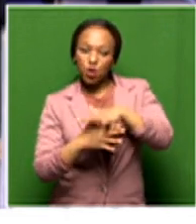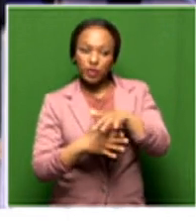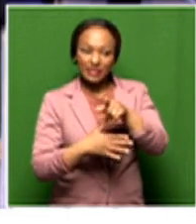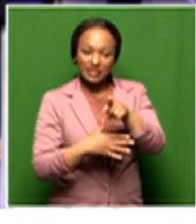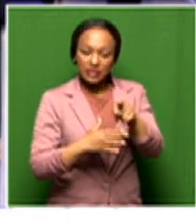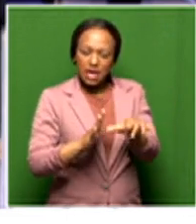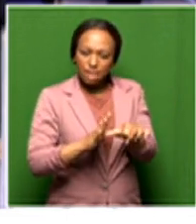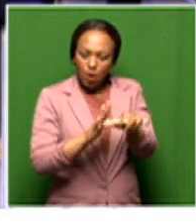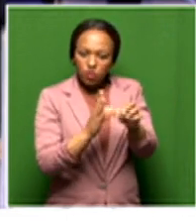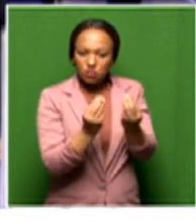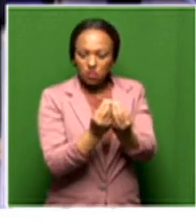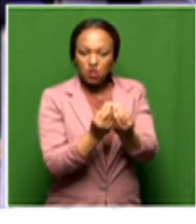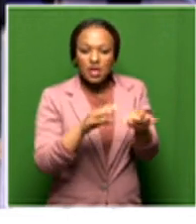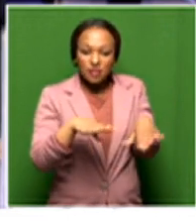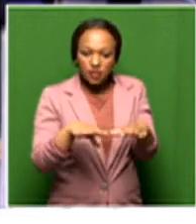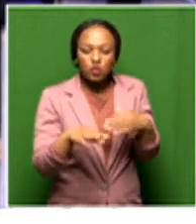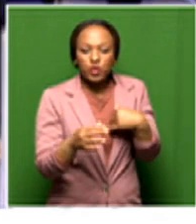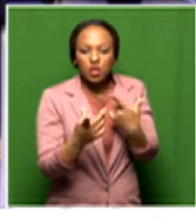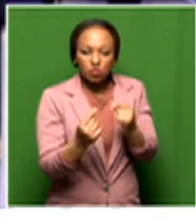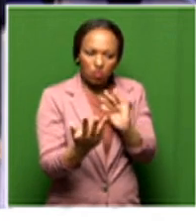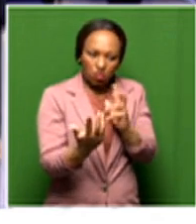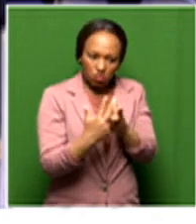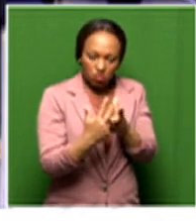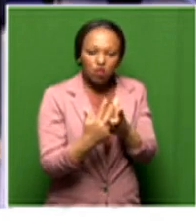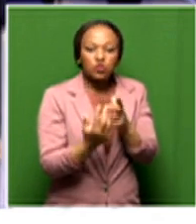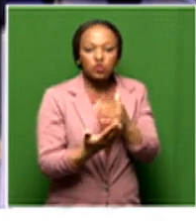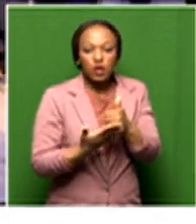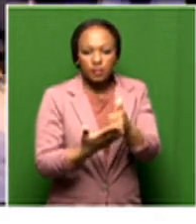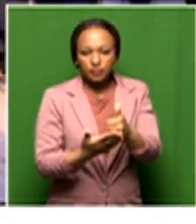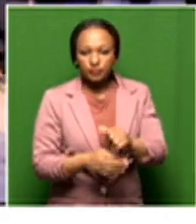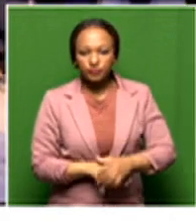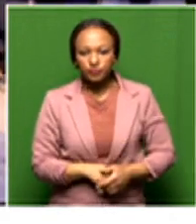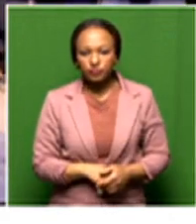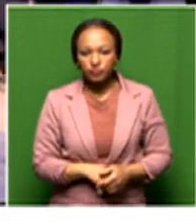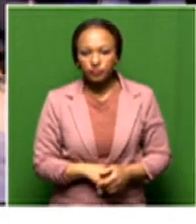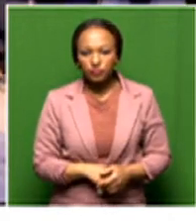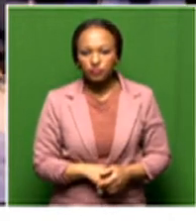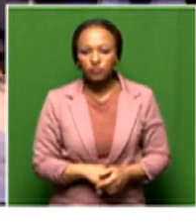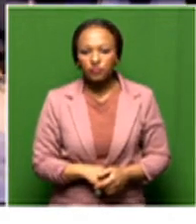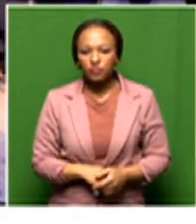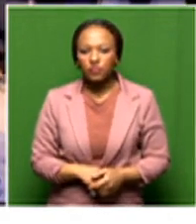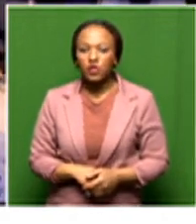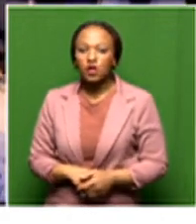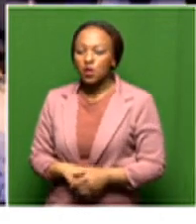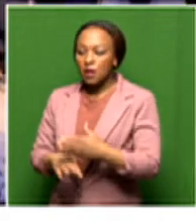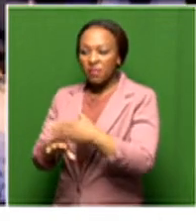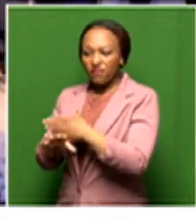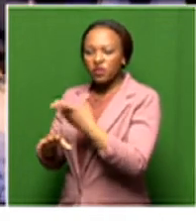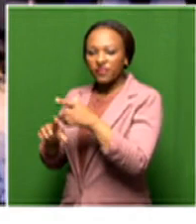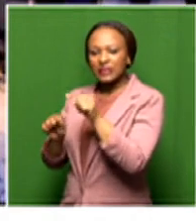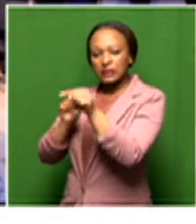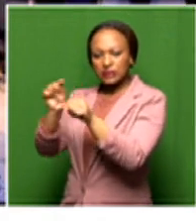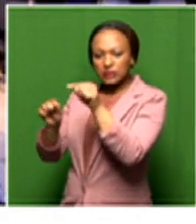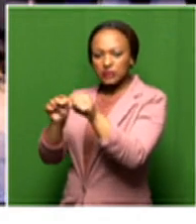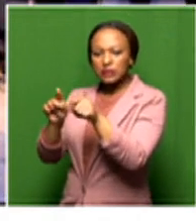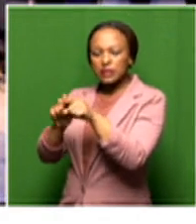right actions are actually being done. You haven't escaped criticism, though, and one of the issues, of course, that